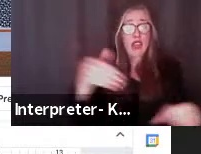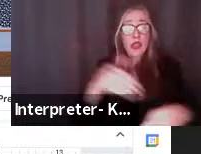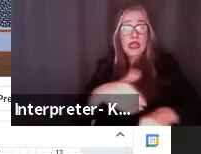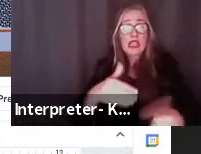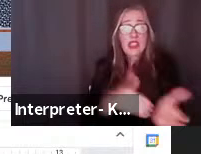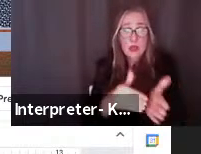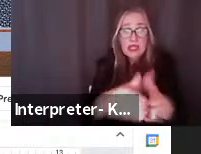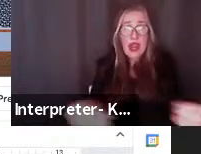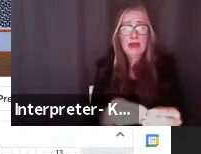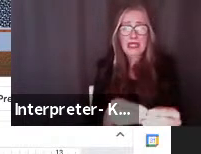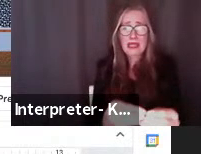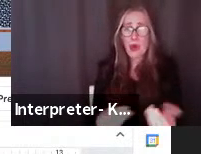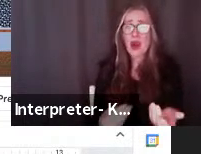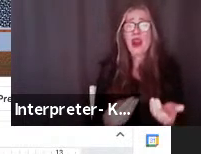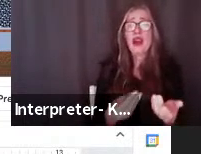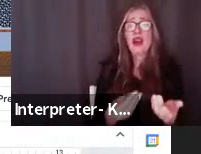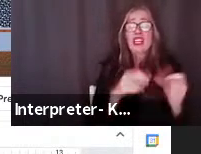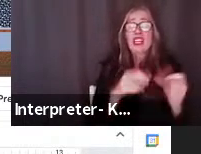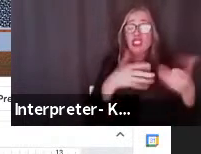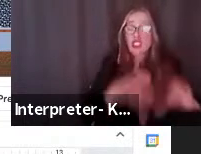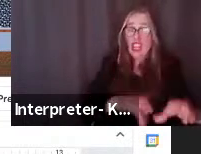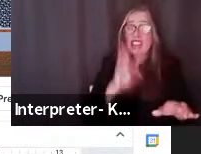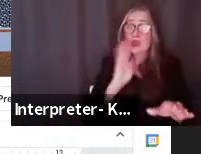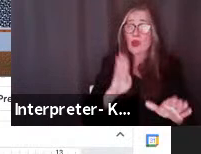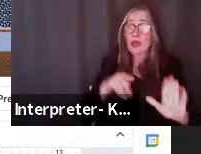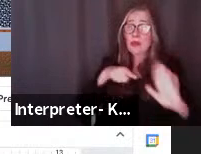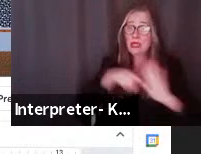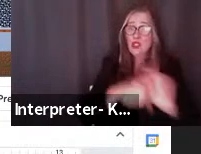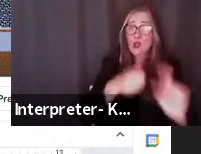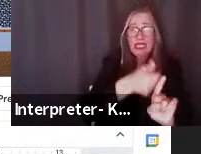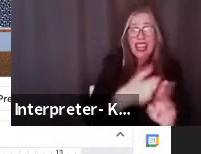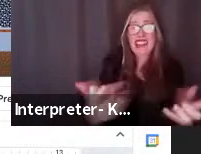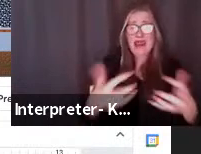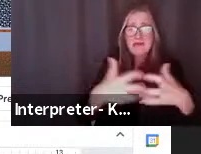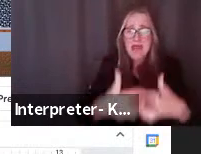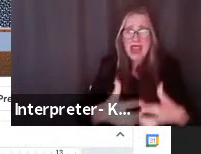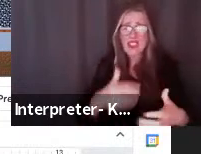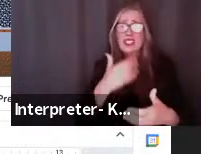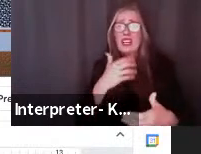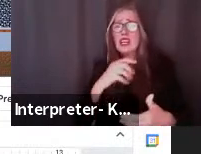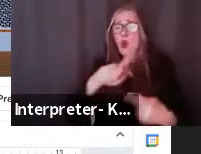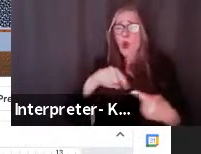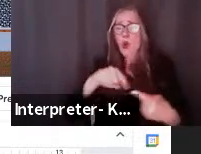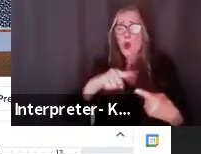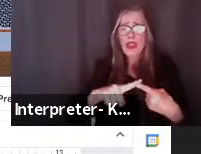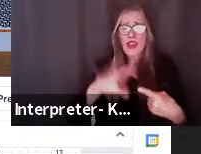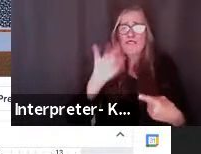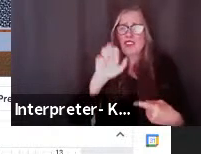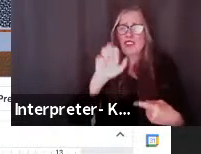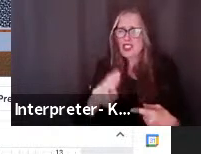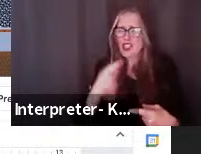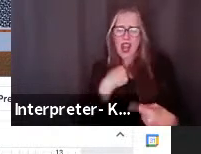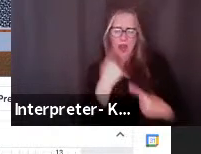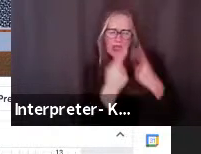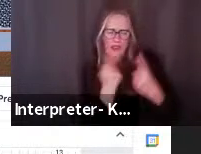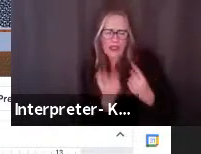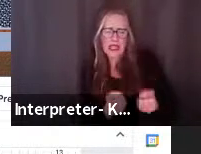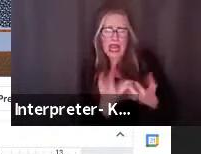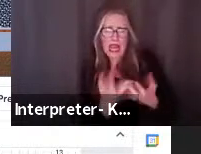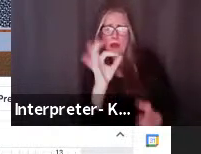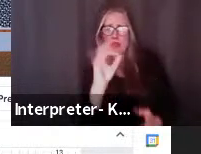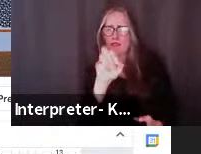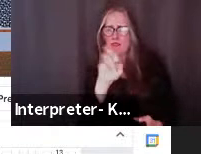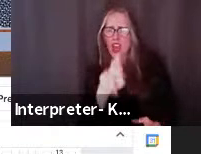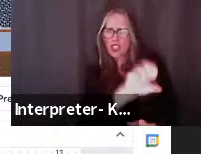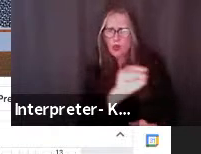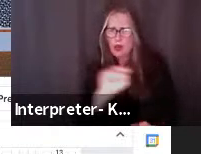suicide than the national average which matches up to that of foster children i'm interested in how much foster fostering and removals has